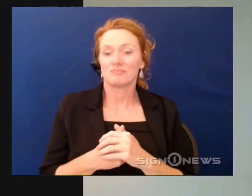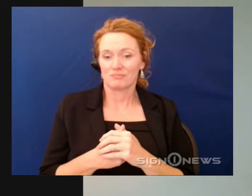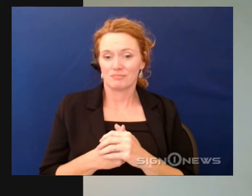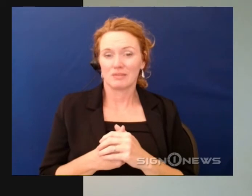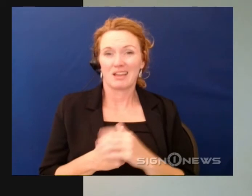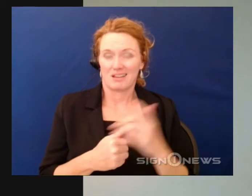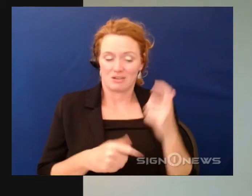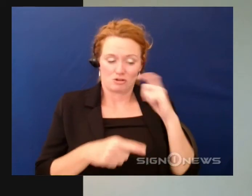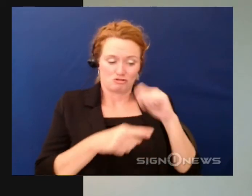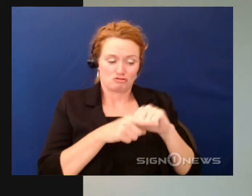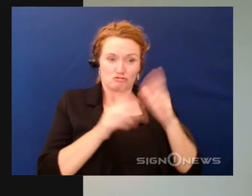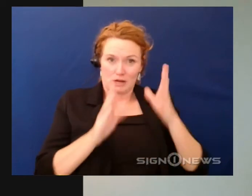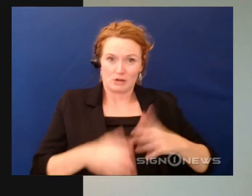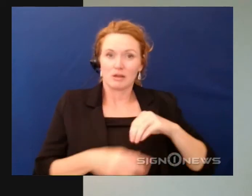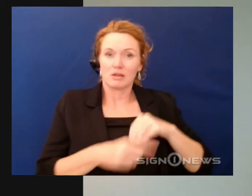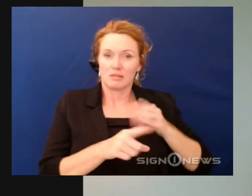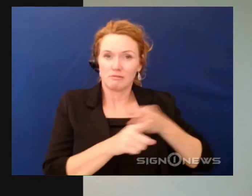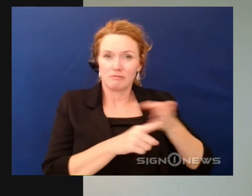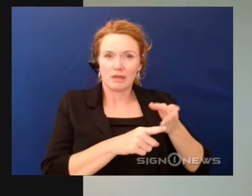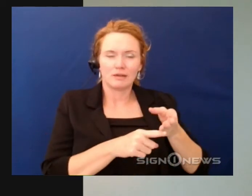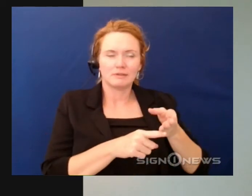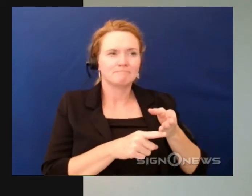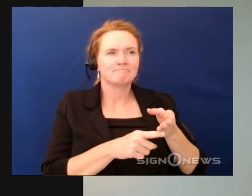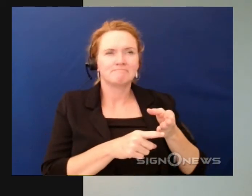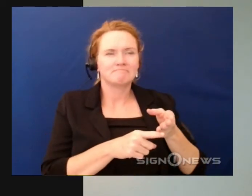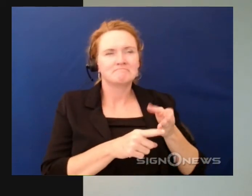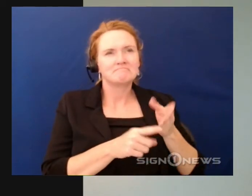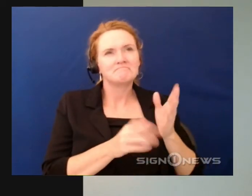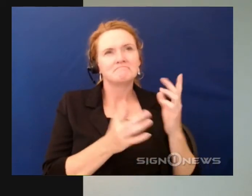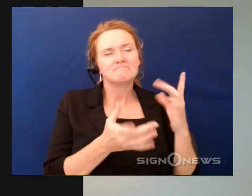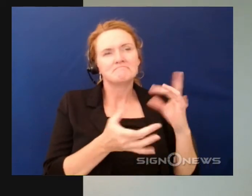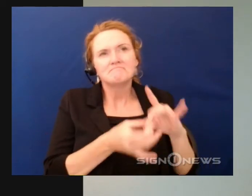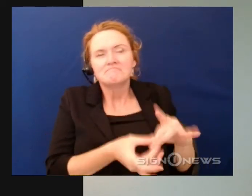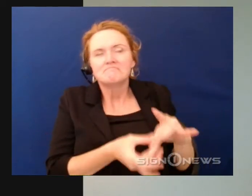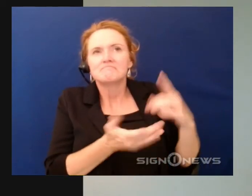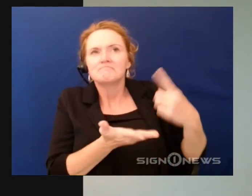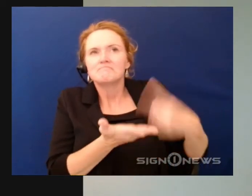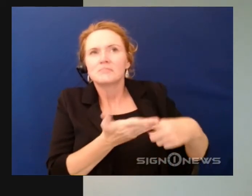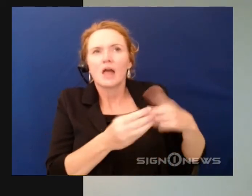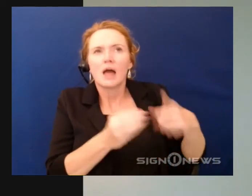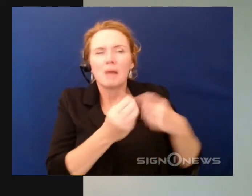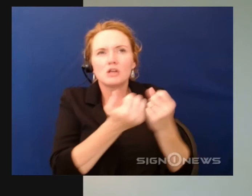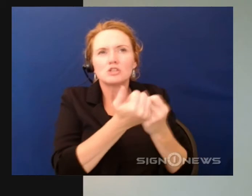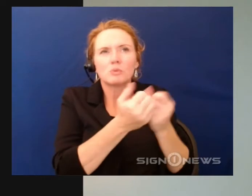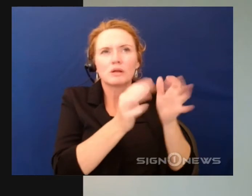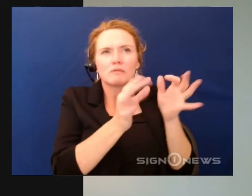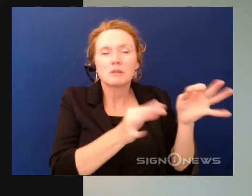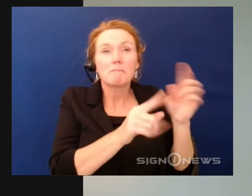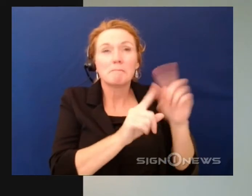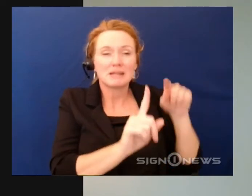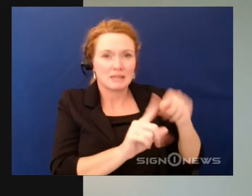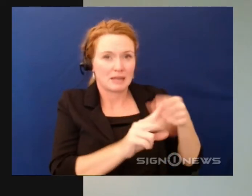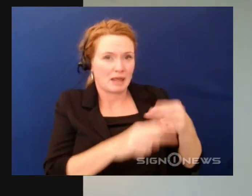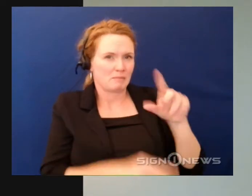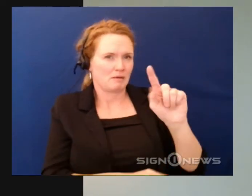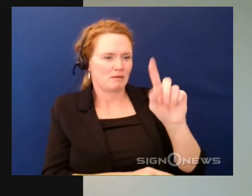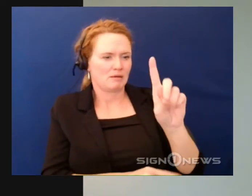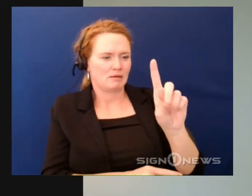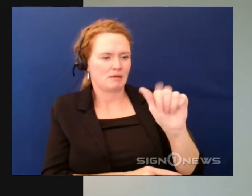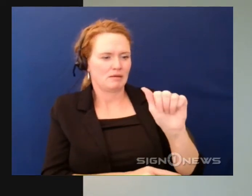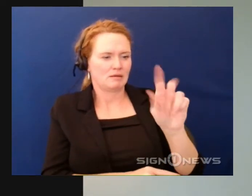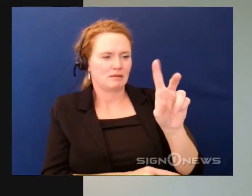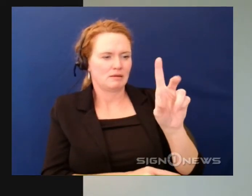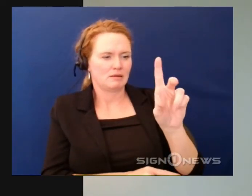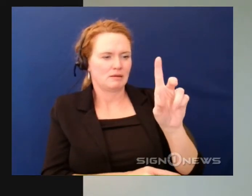trainer in the field of disability, and he doesn't talk about this in the concept of supported decision making, but his name's Dave Hensberger, and he talks